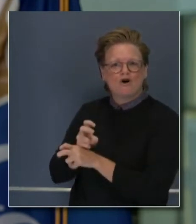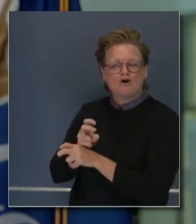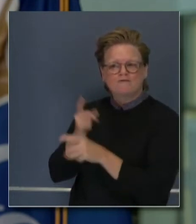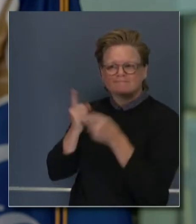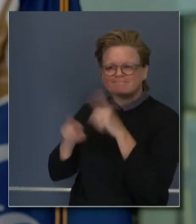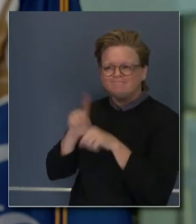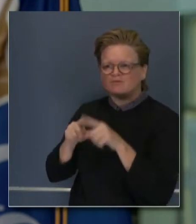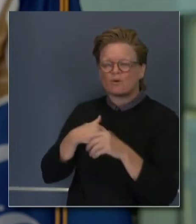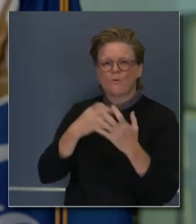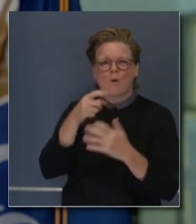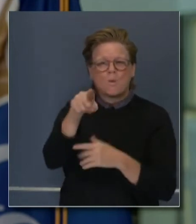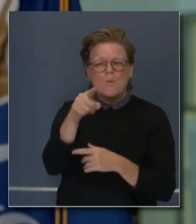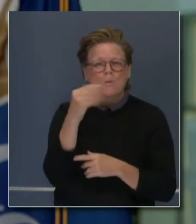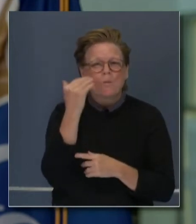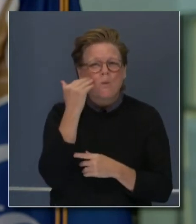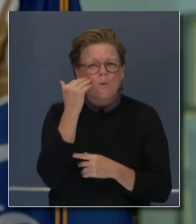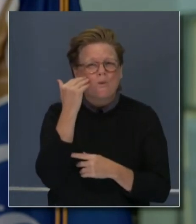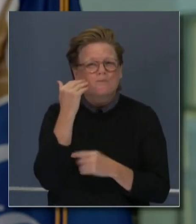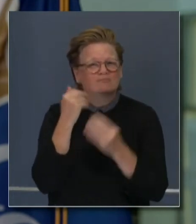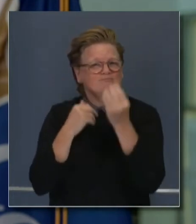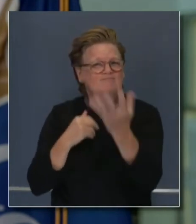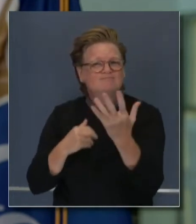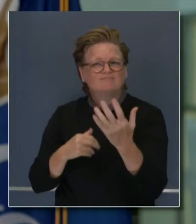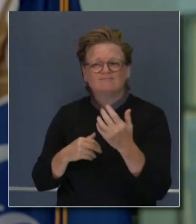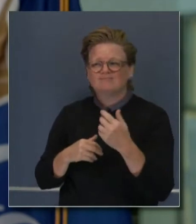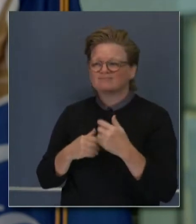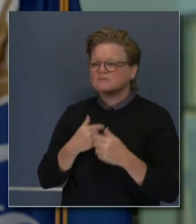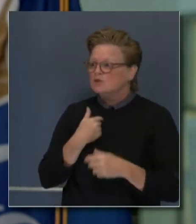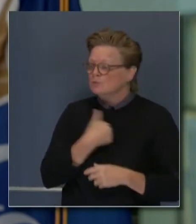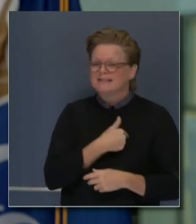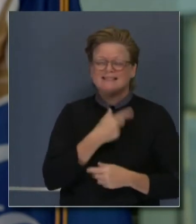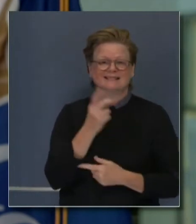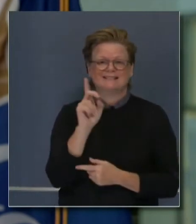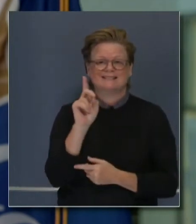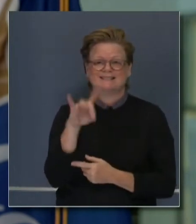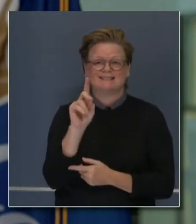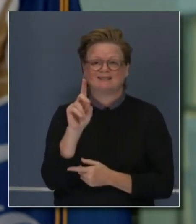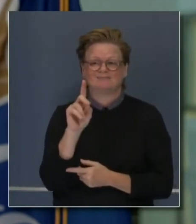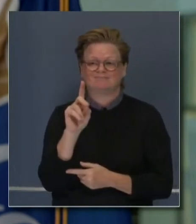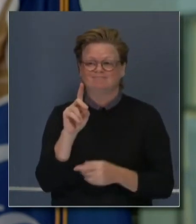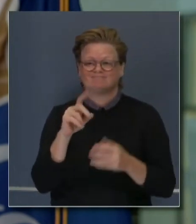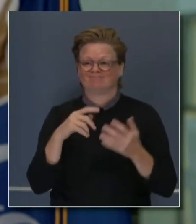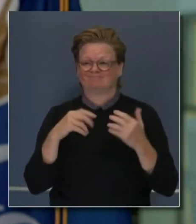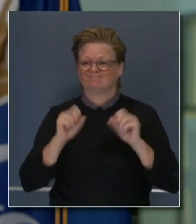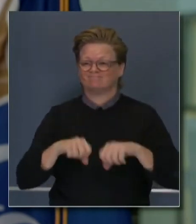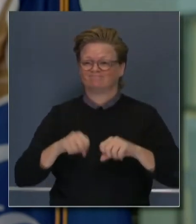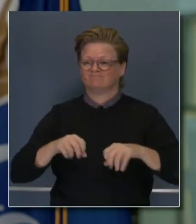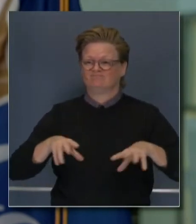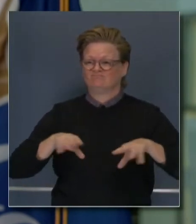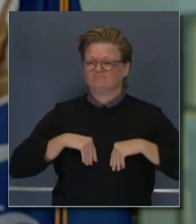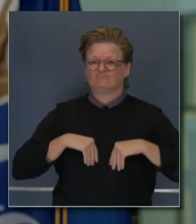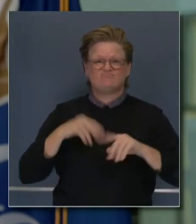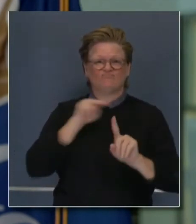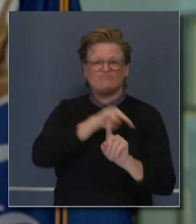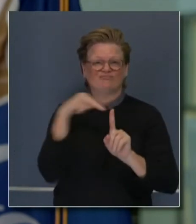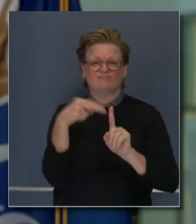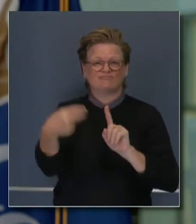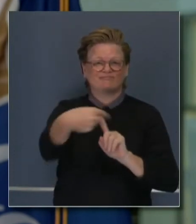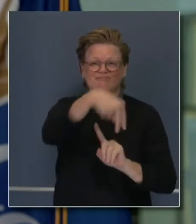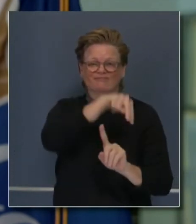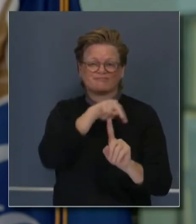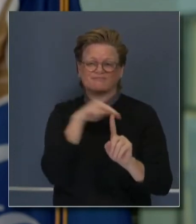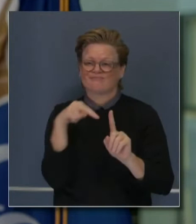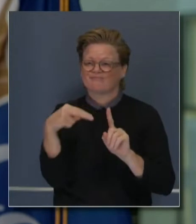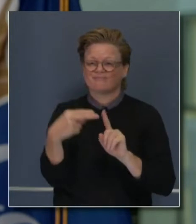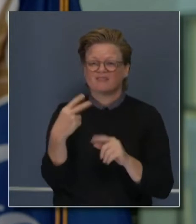know, broad strokes, that we were able to accommodate each other's points of view. Not everybody pleased with every detail. That's